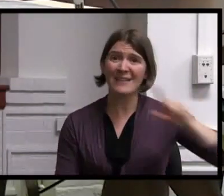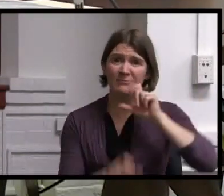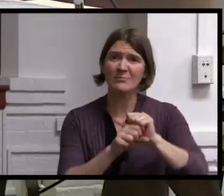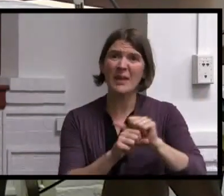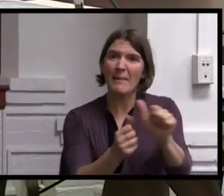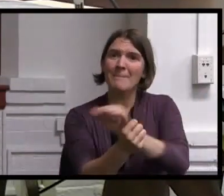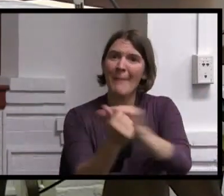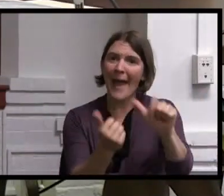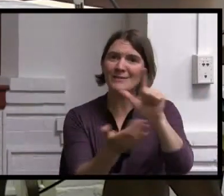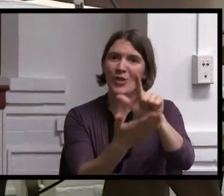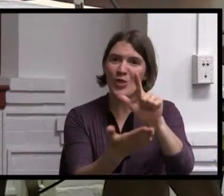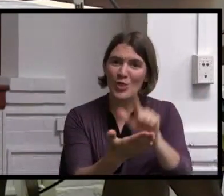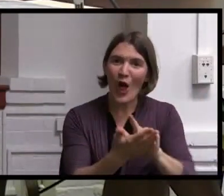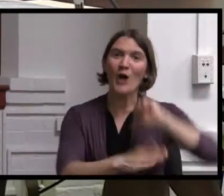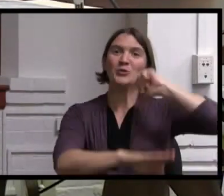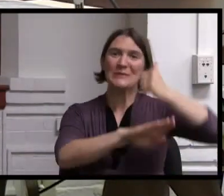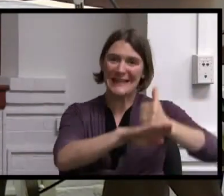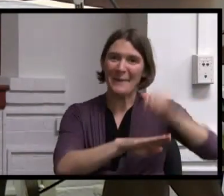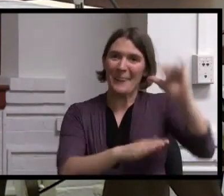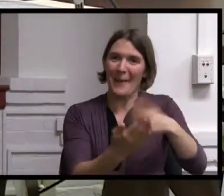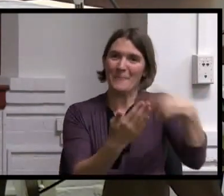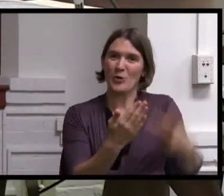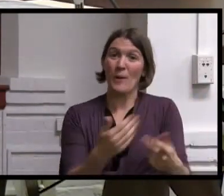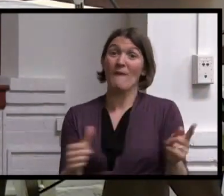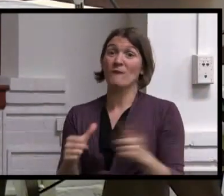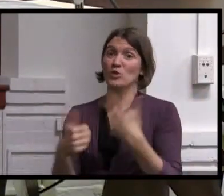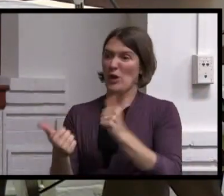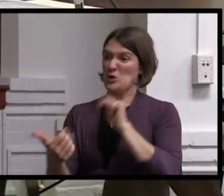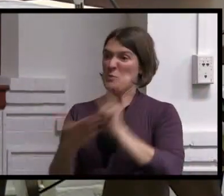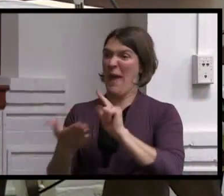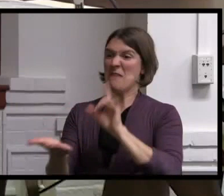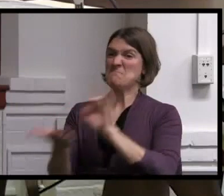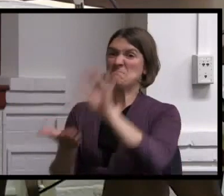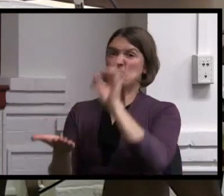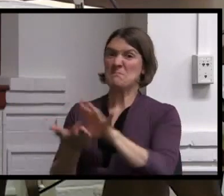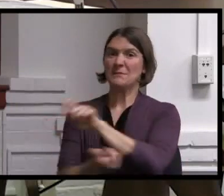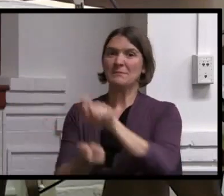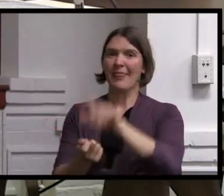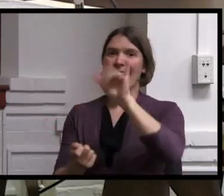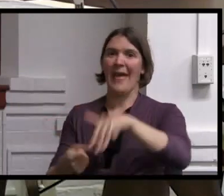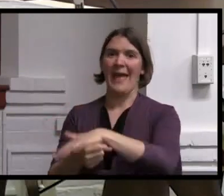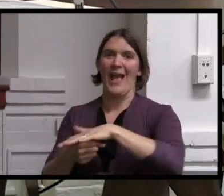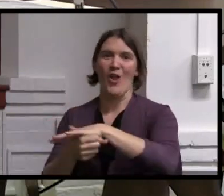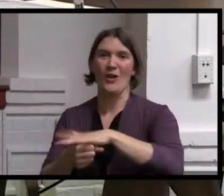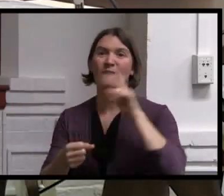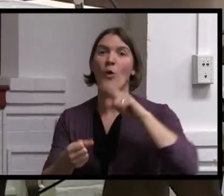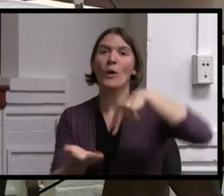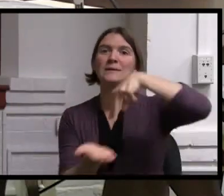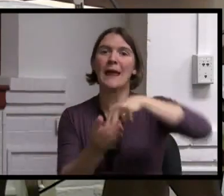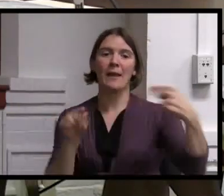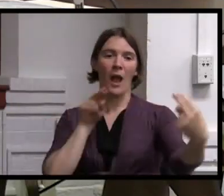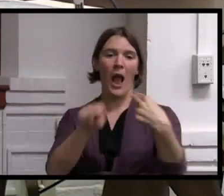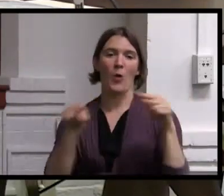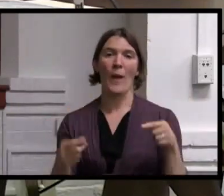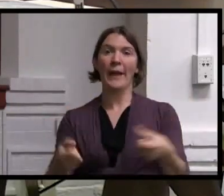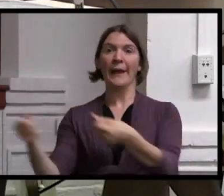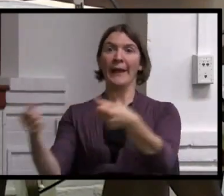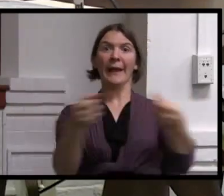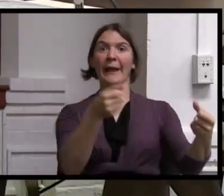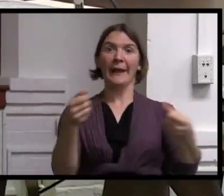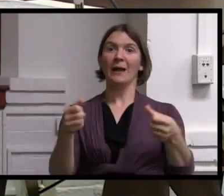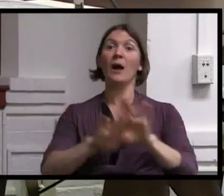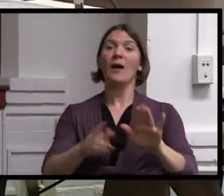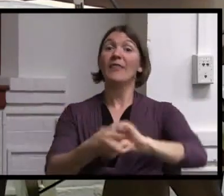passed ordinances to begin with. They were trying to ban people from particular hotspot medians in town. It proved ineffective,